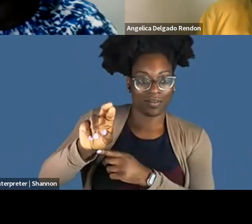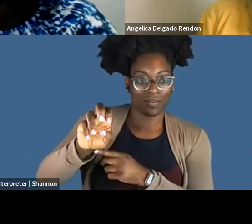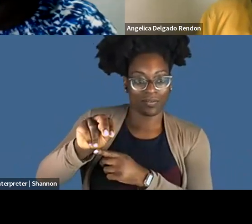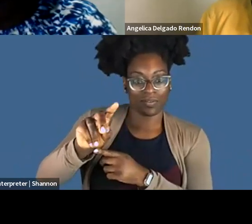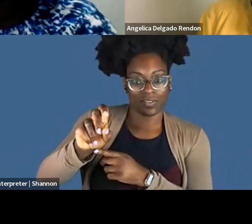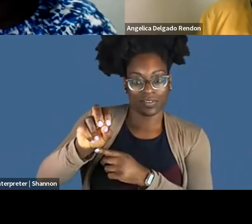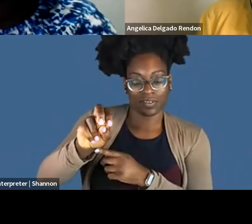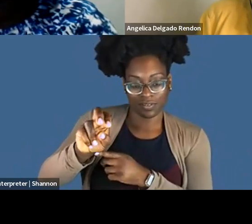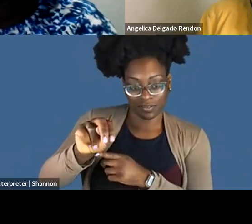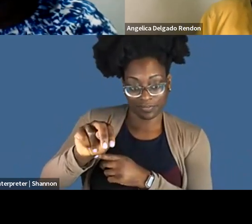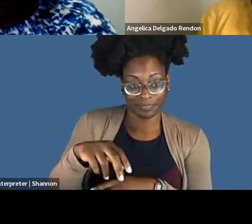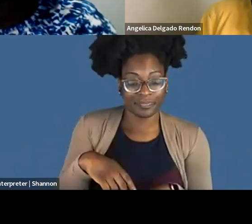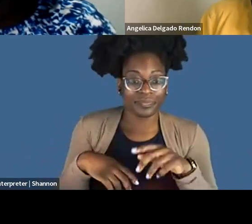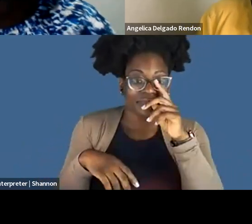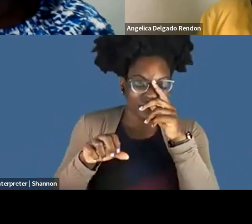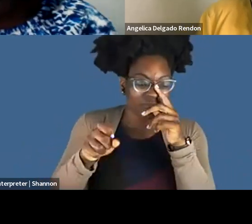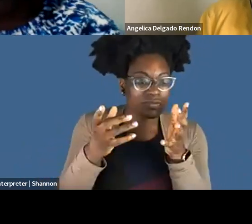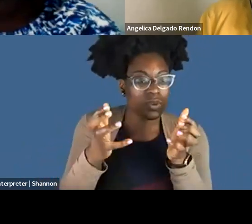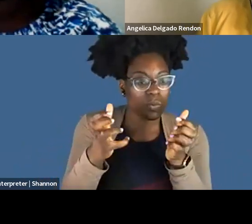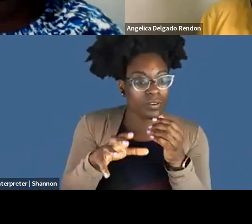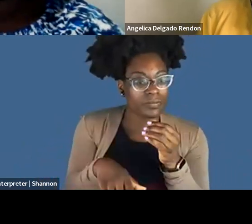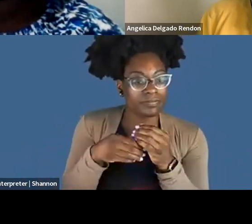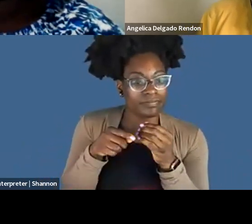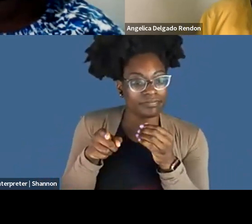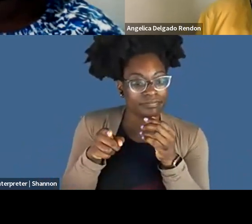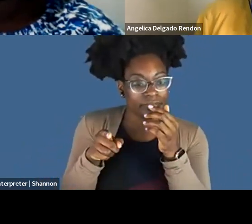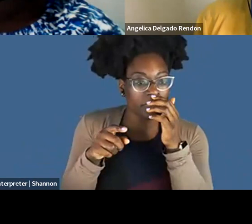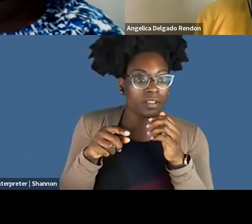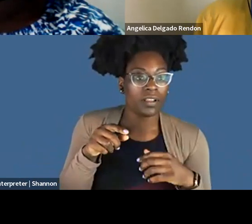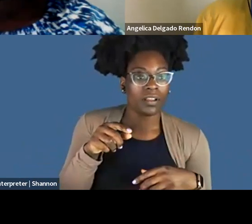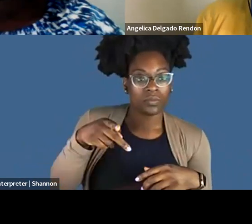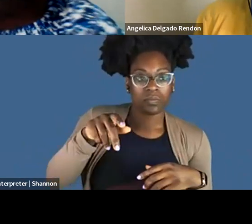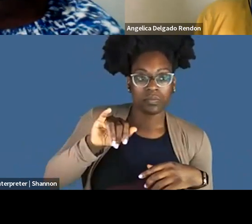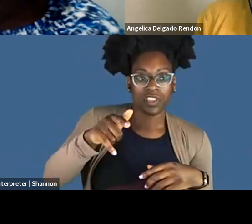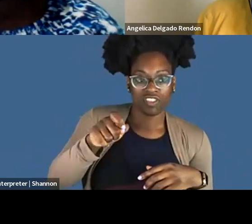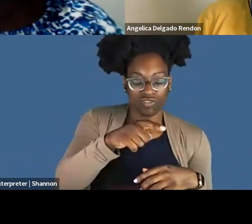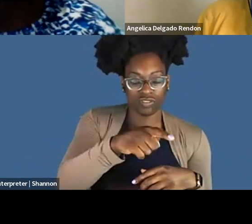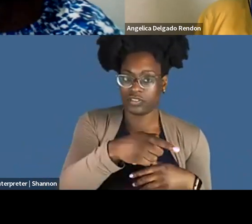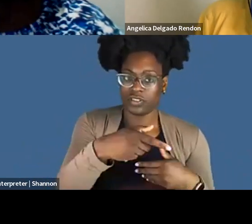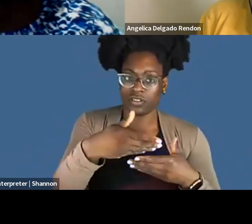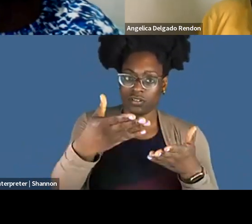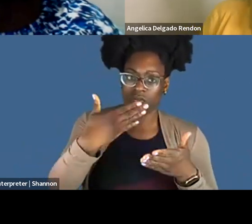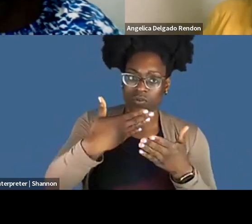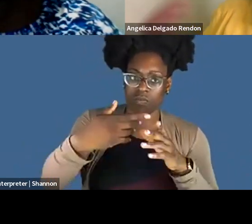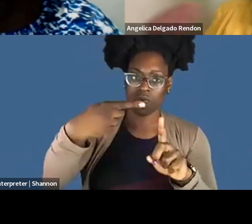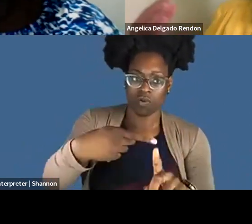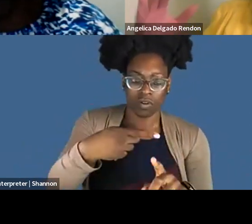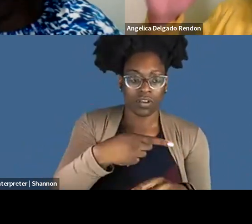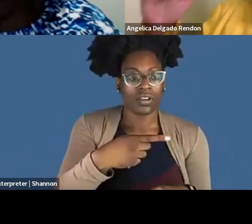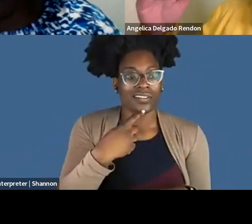she brings up a good point that she says it's kind of an uncomfortable conversation to have,